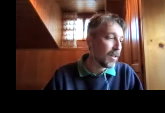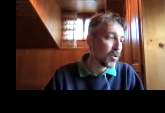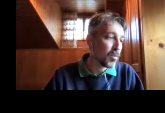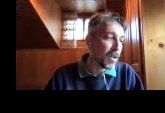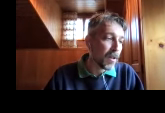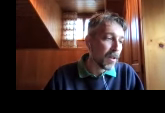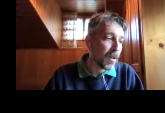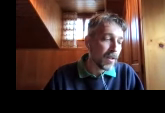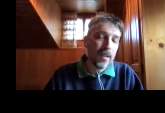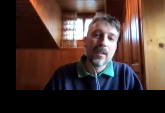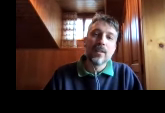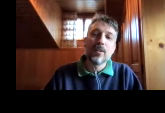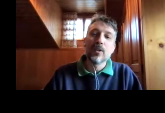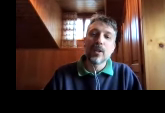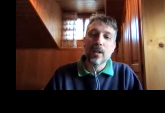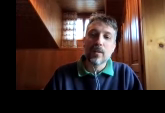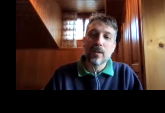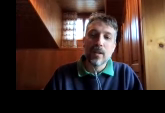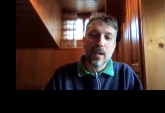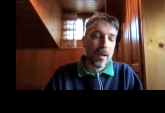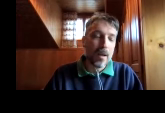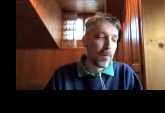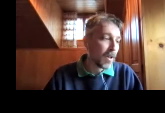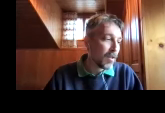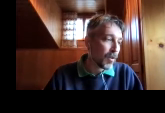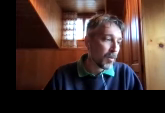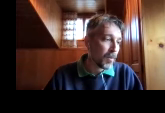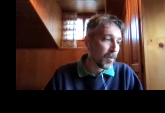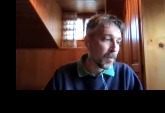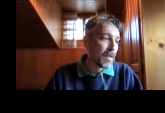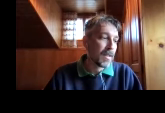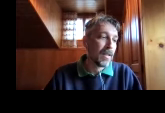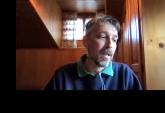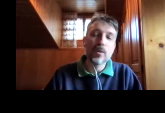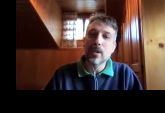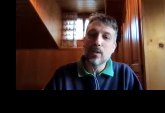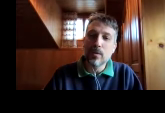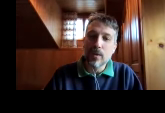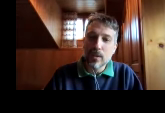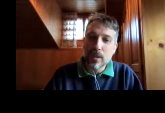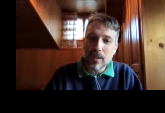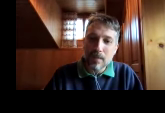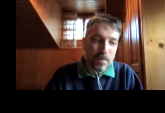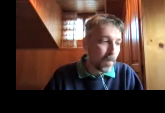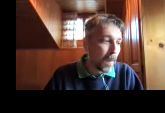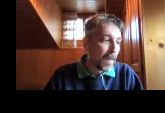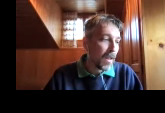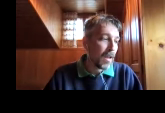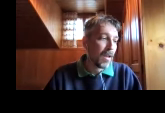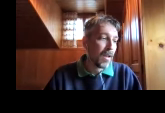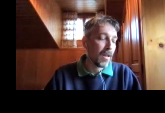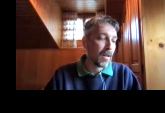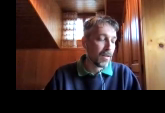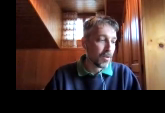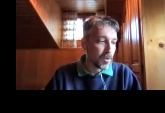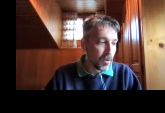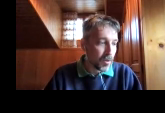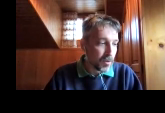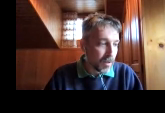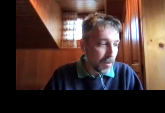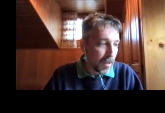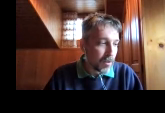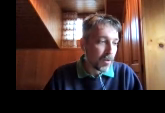our last keynote speaker, Karen Emmorey from San Diego State University.